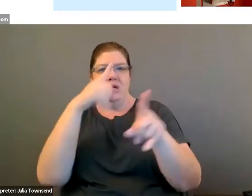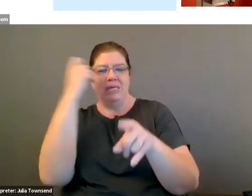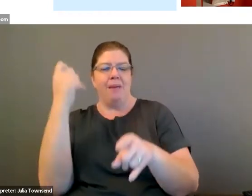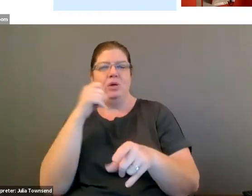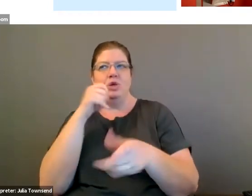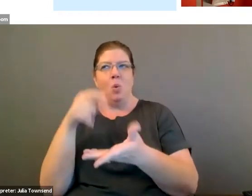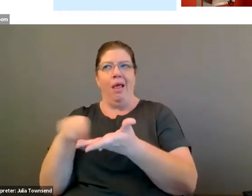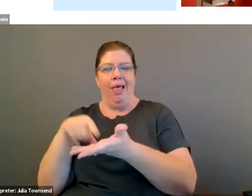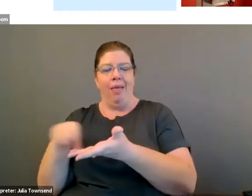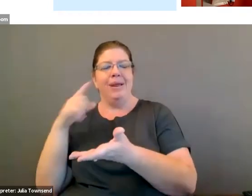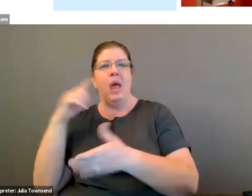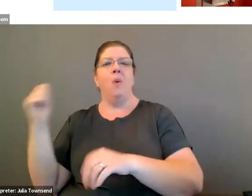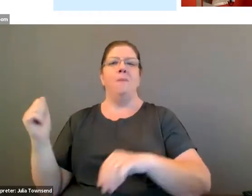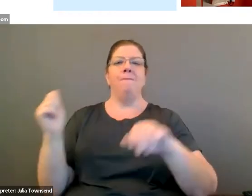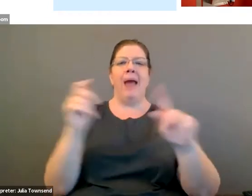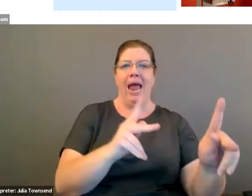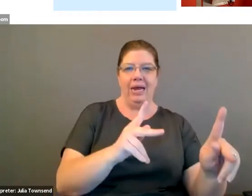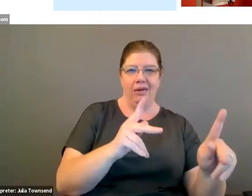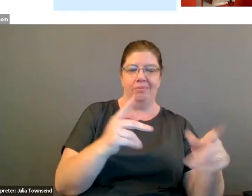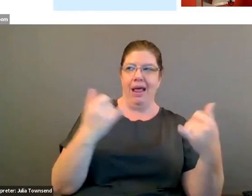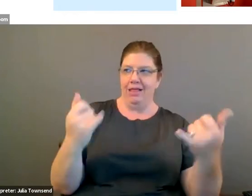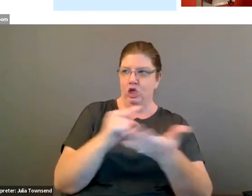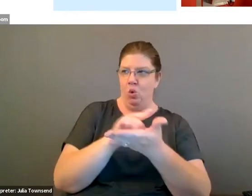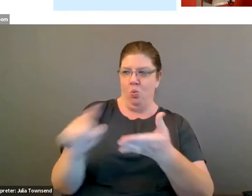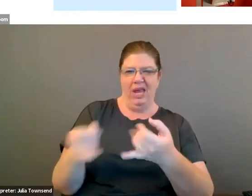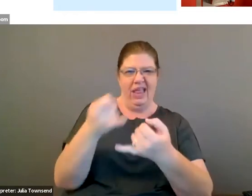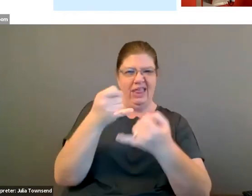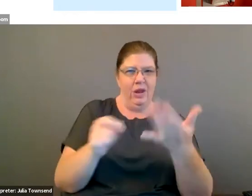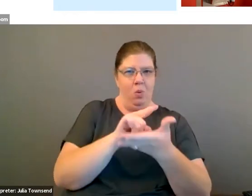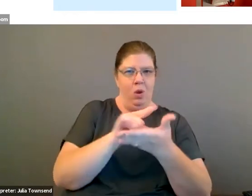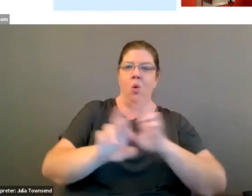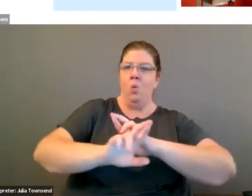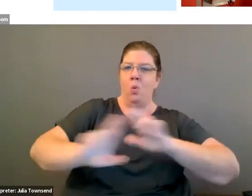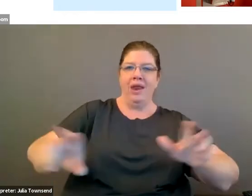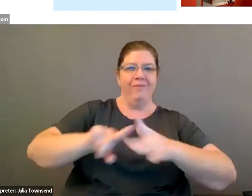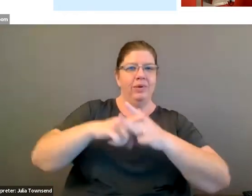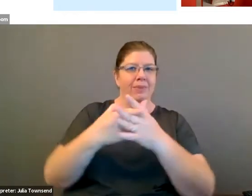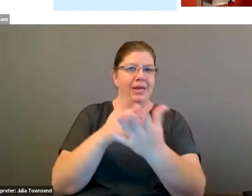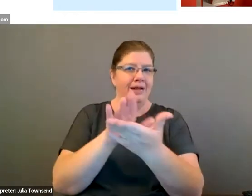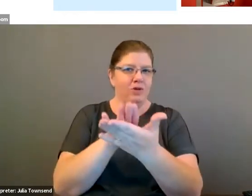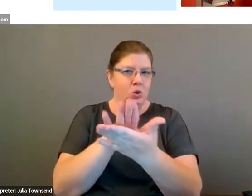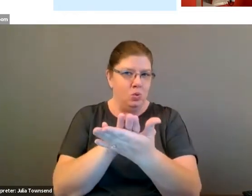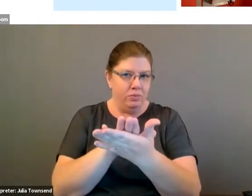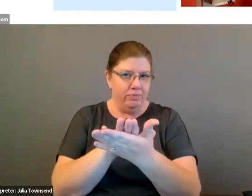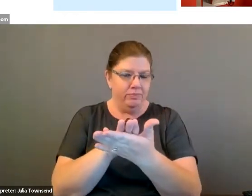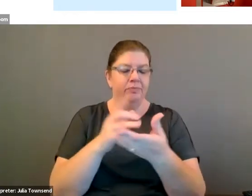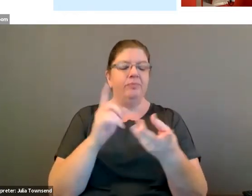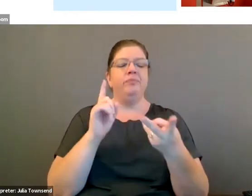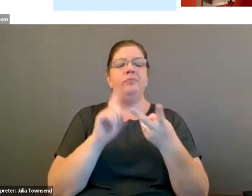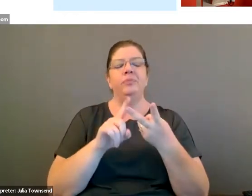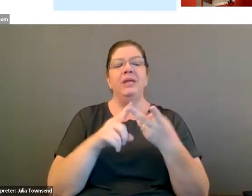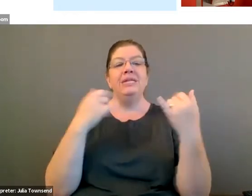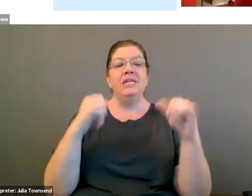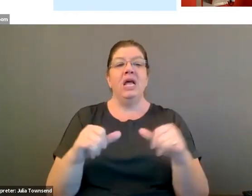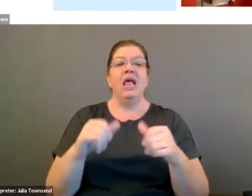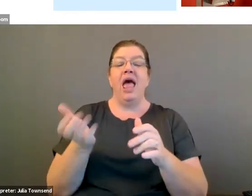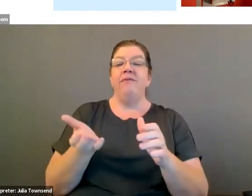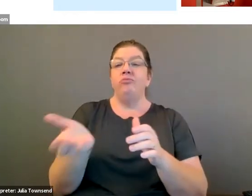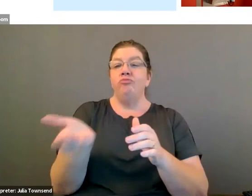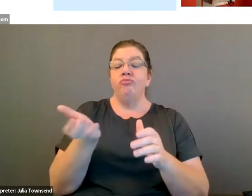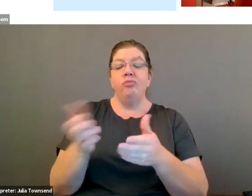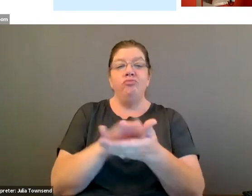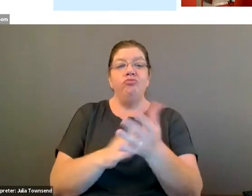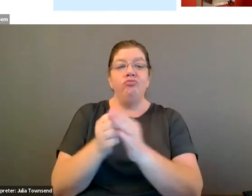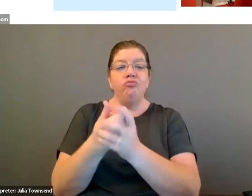those are being returned by the end of the week, so they will be there for the beginning of school. We still have our hand sanitizer dispensers